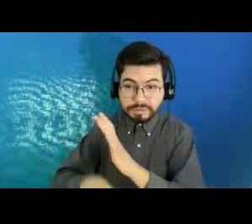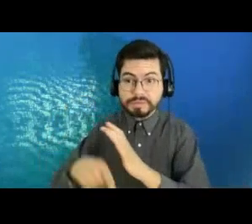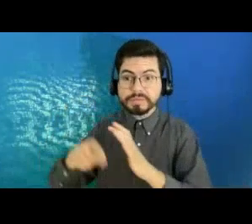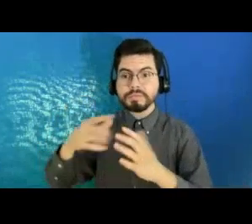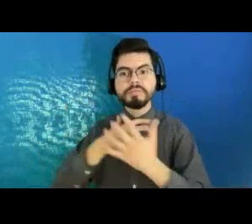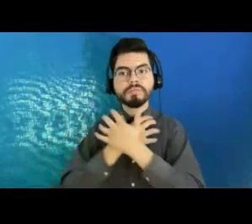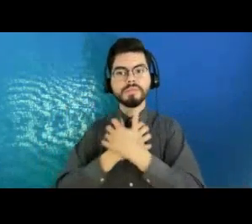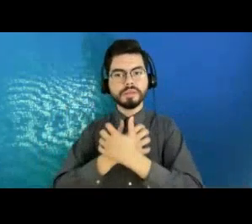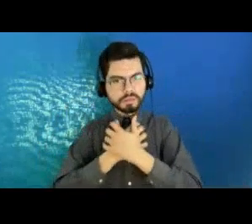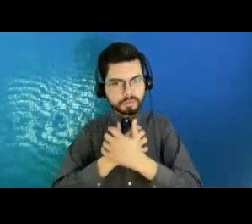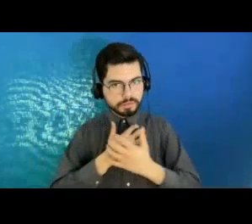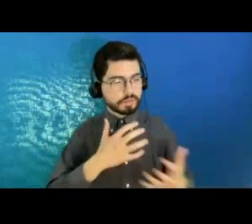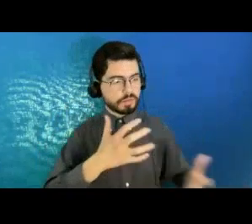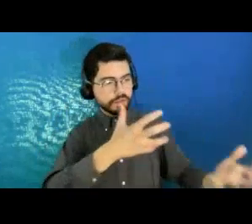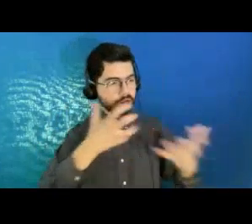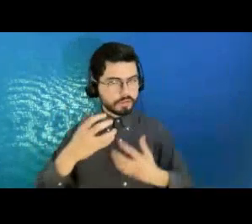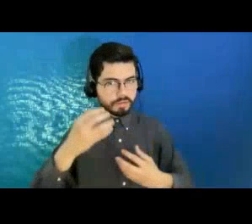right?